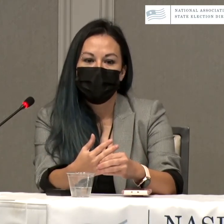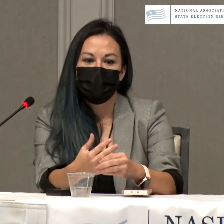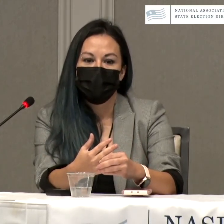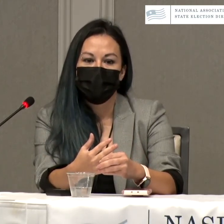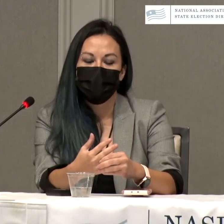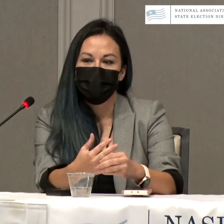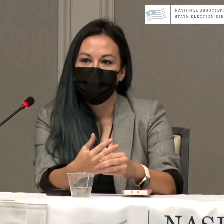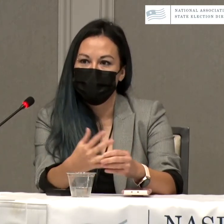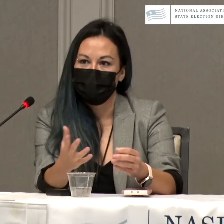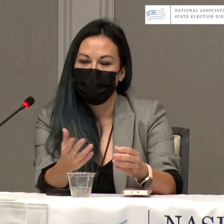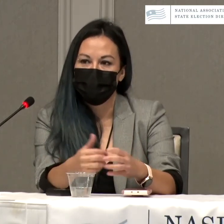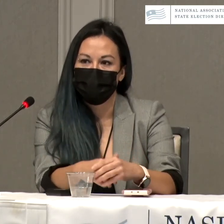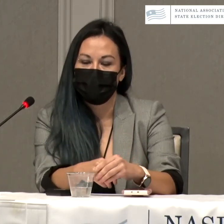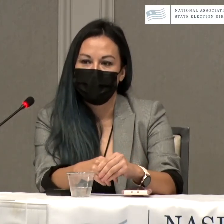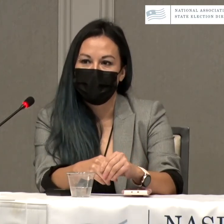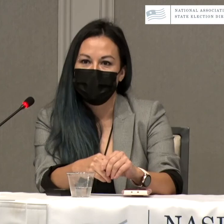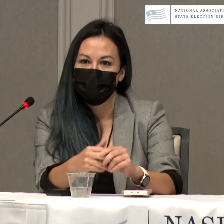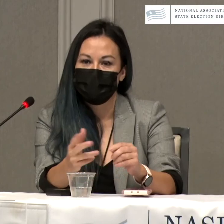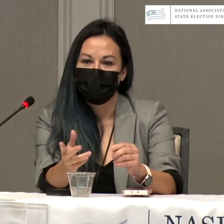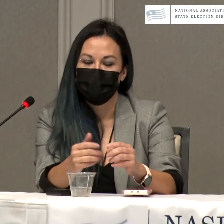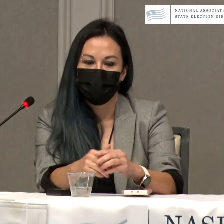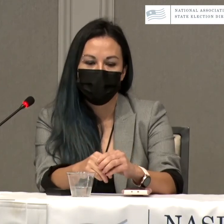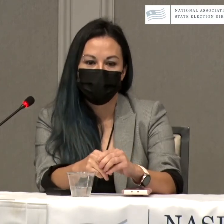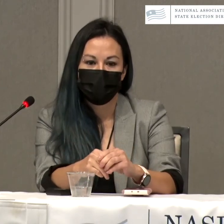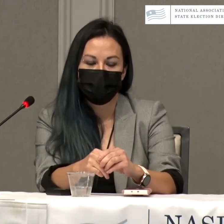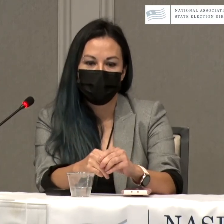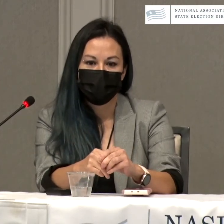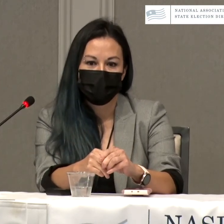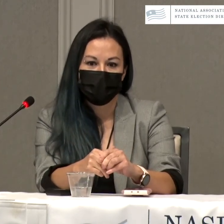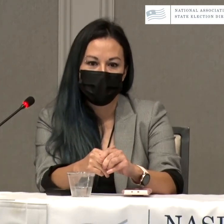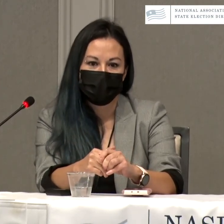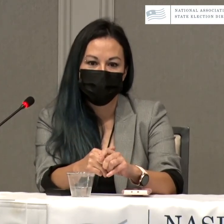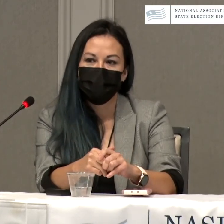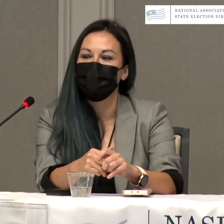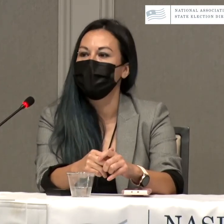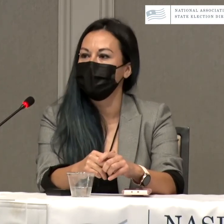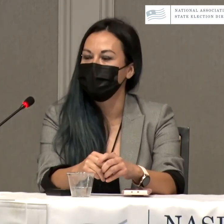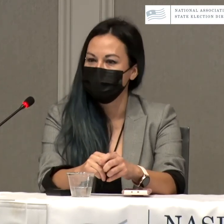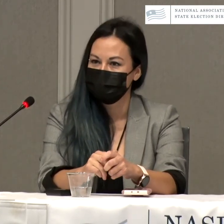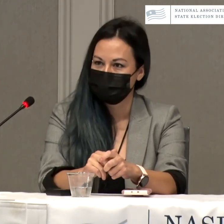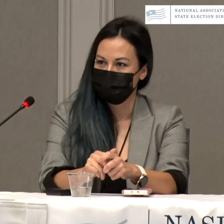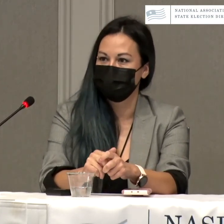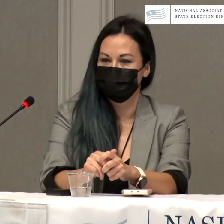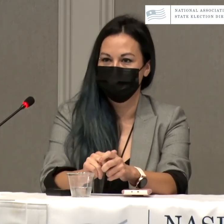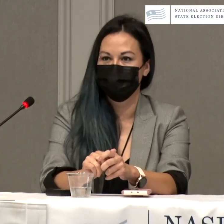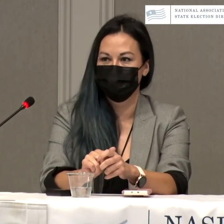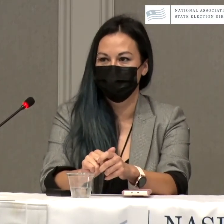we continue to look forward to providing american sign language for for our voters in our community so thank you